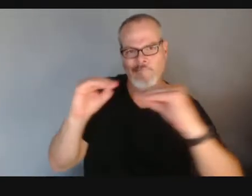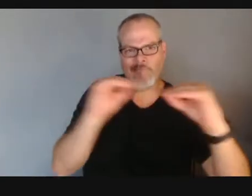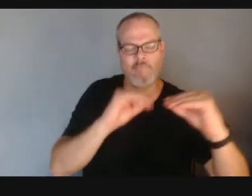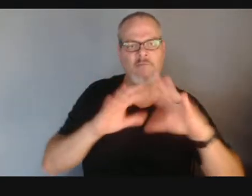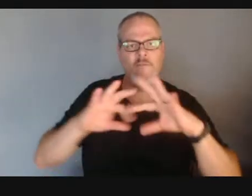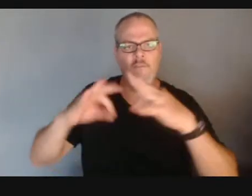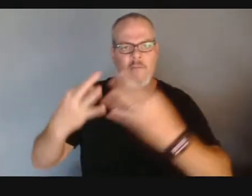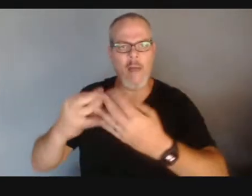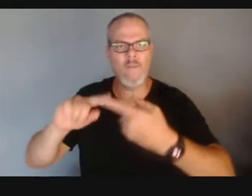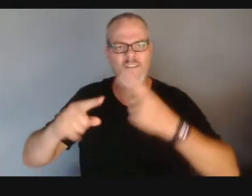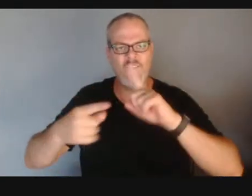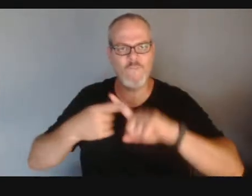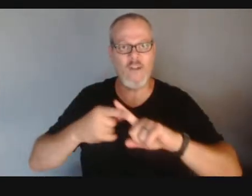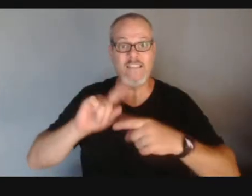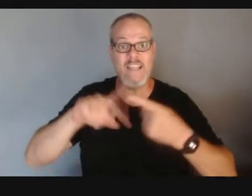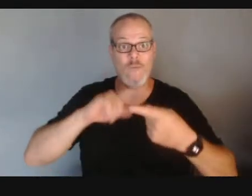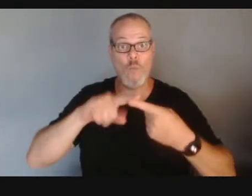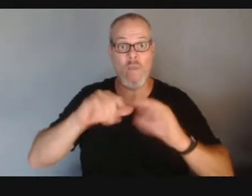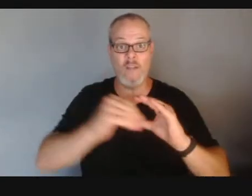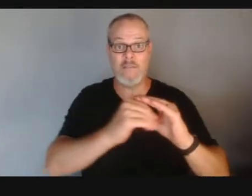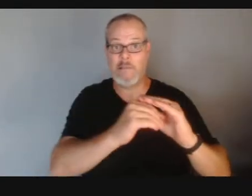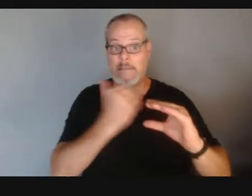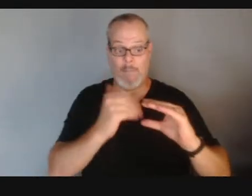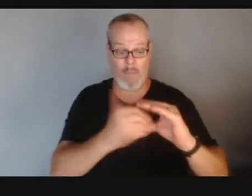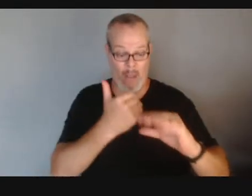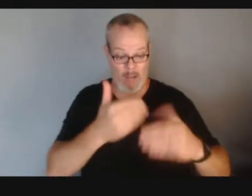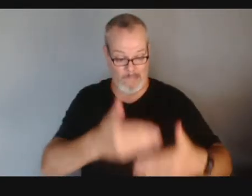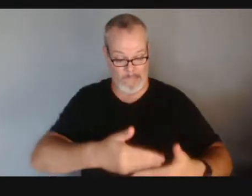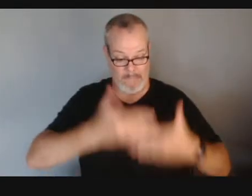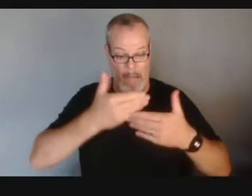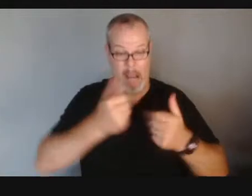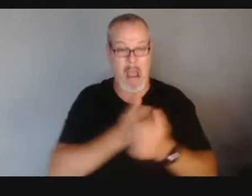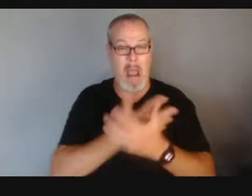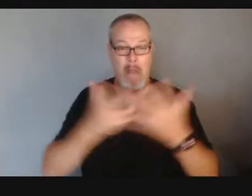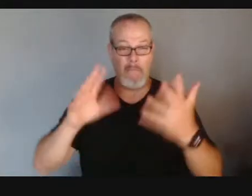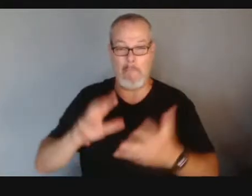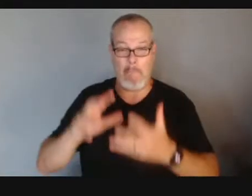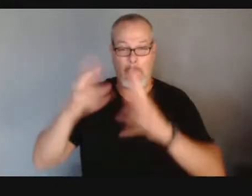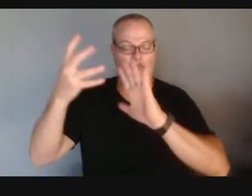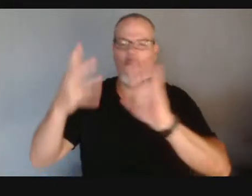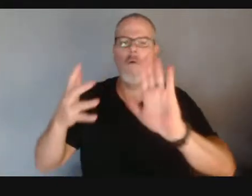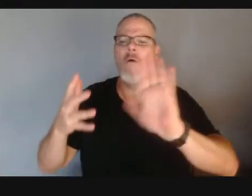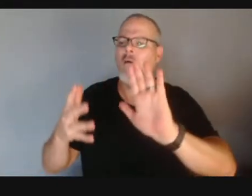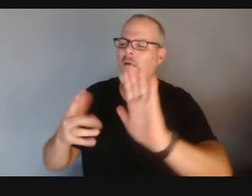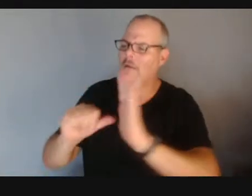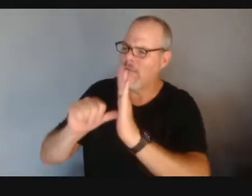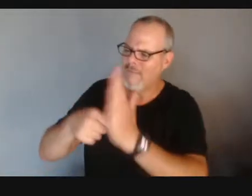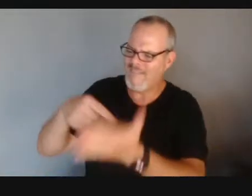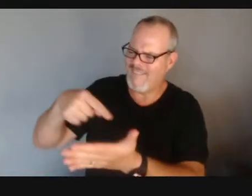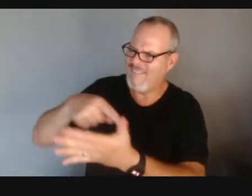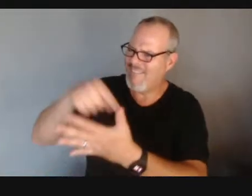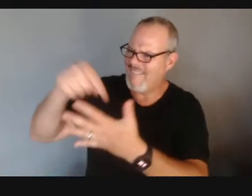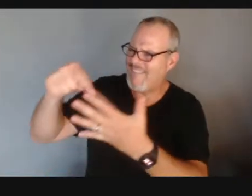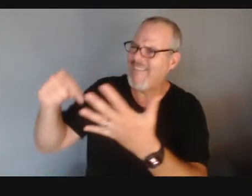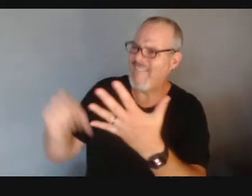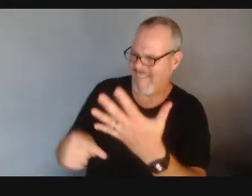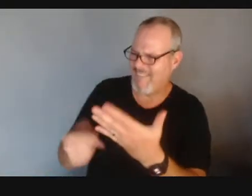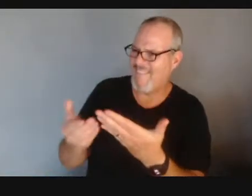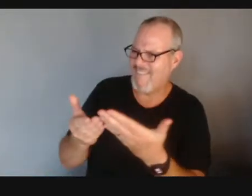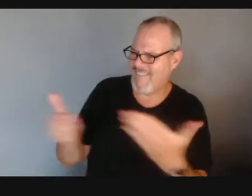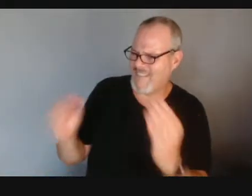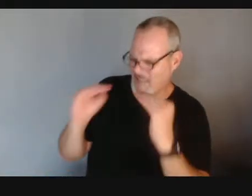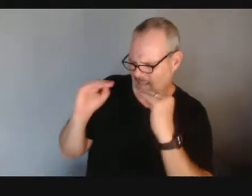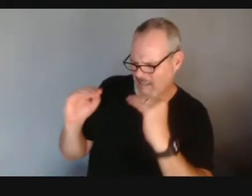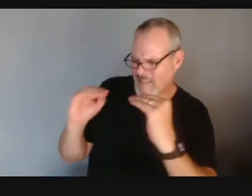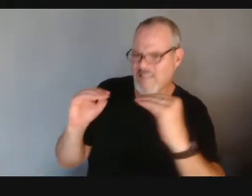those emails or those text messages saying, everything's gone wrong, they can point out. So kind of our chain